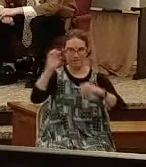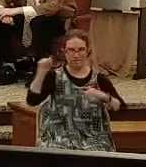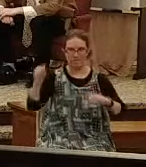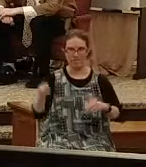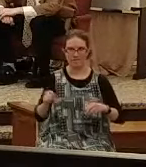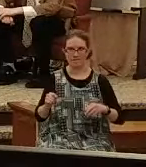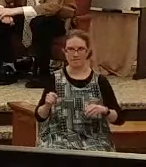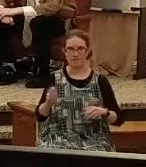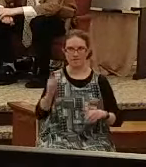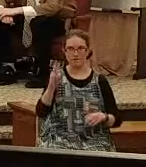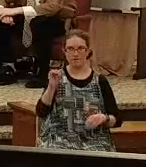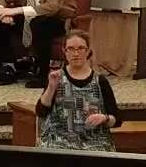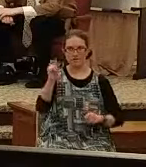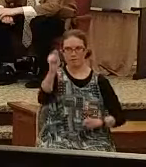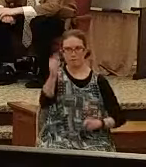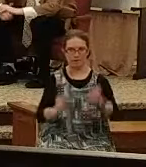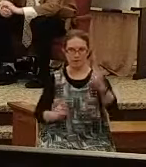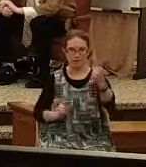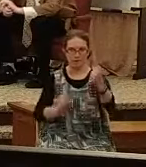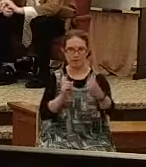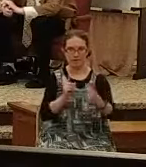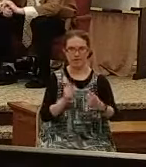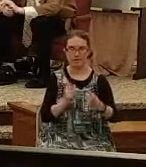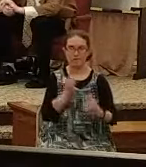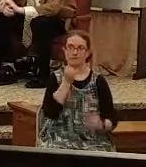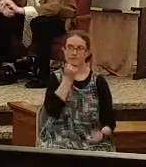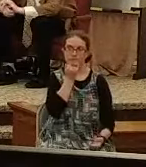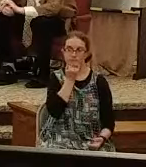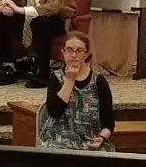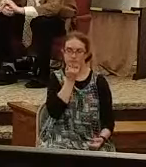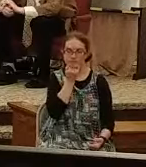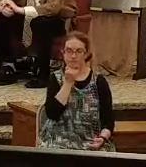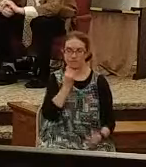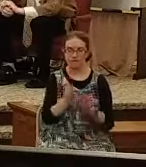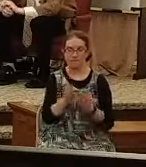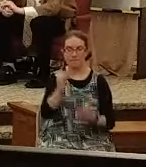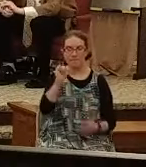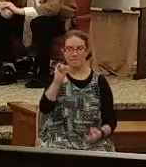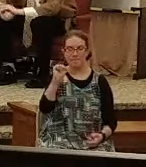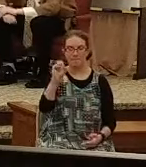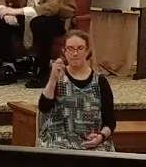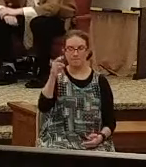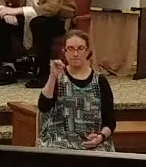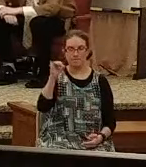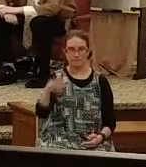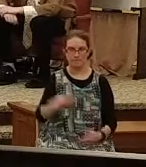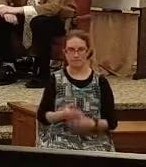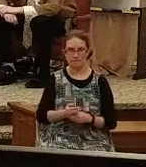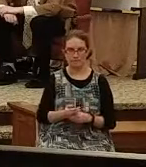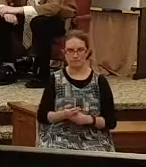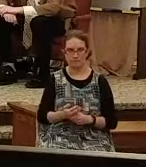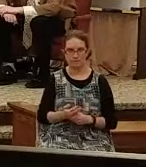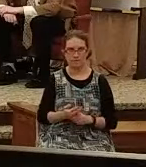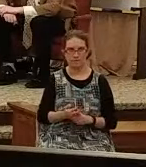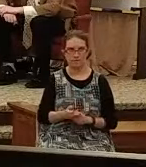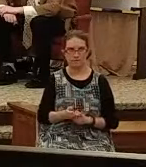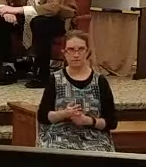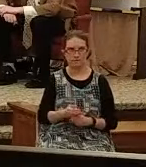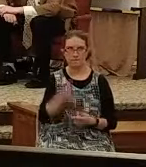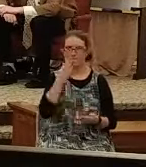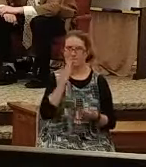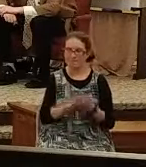be swift in running to mischief. The word mischief here comes from the Hebrew word ra, and means